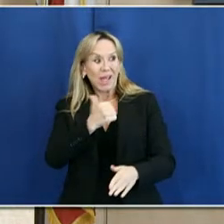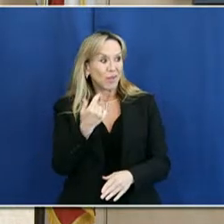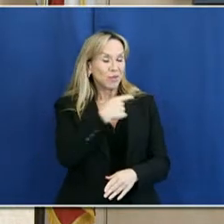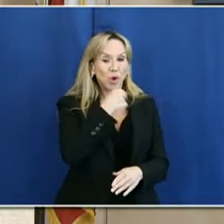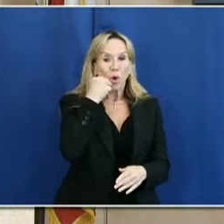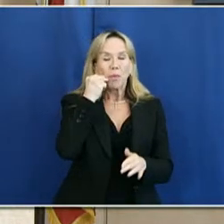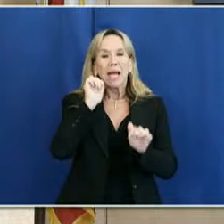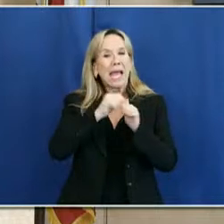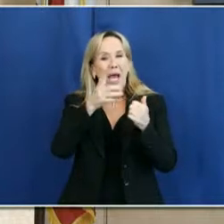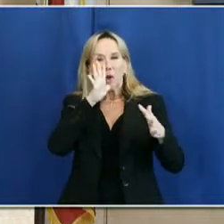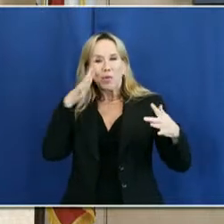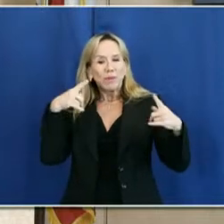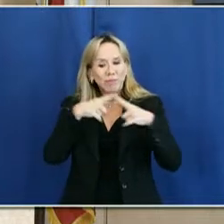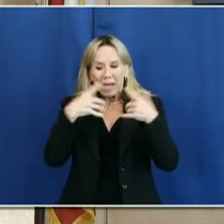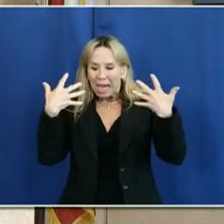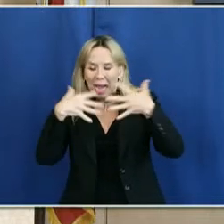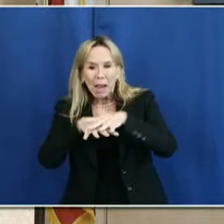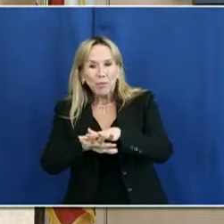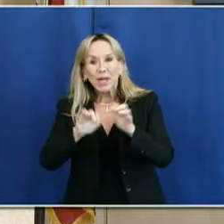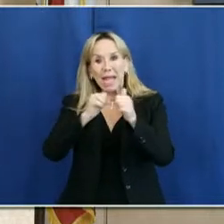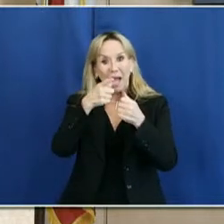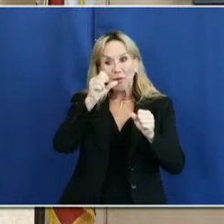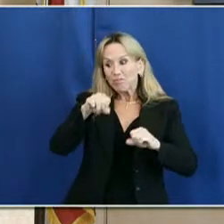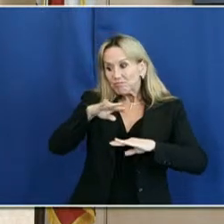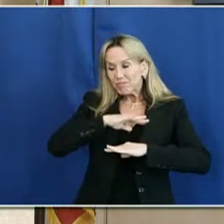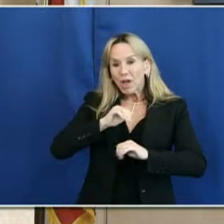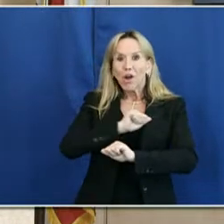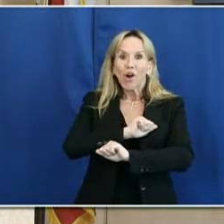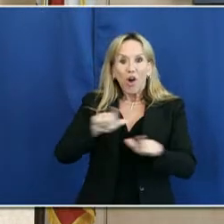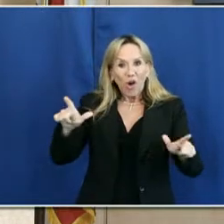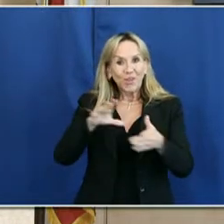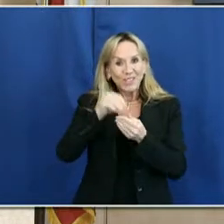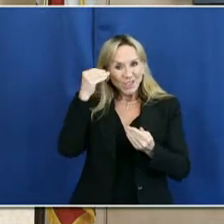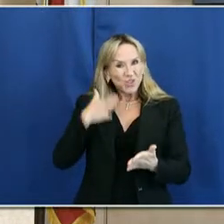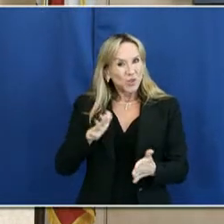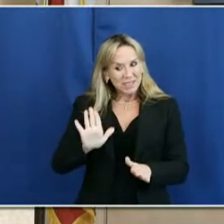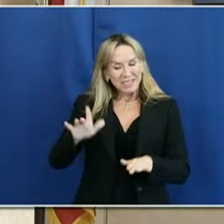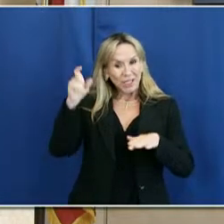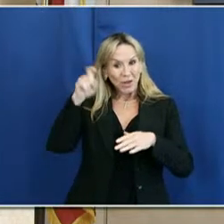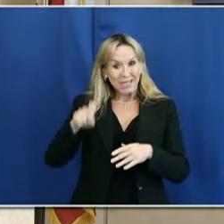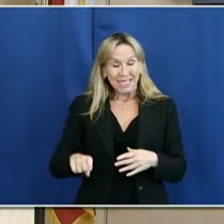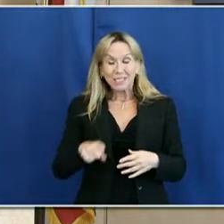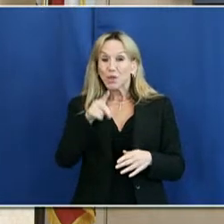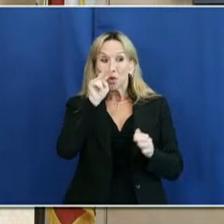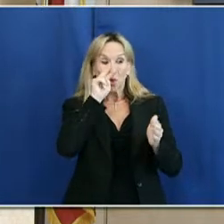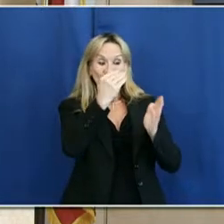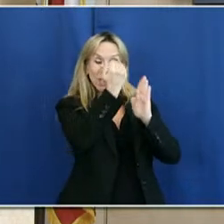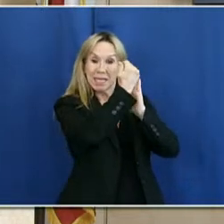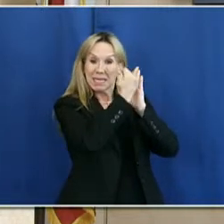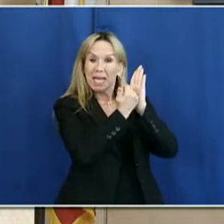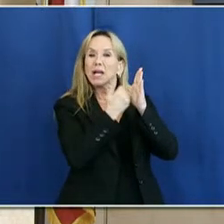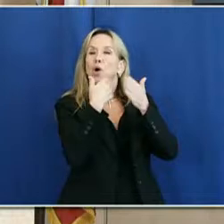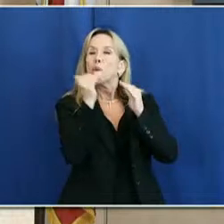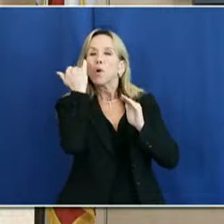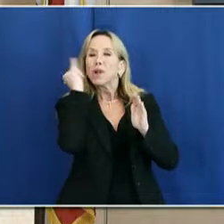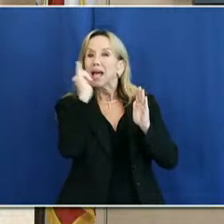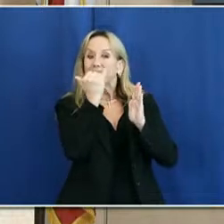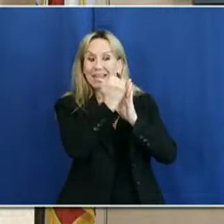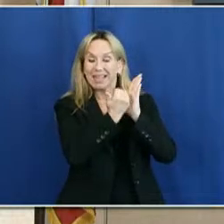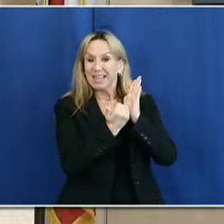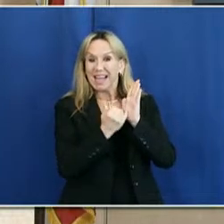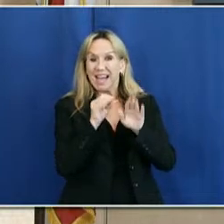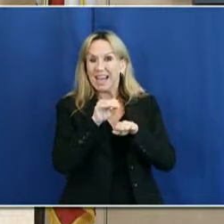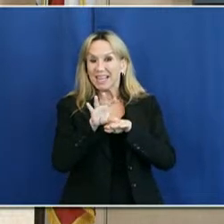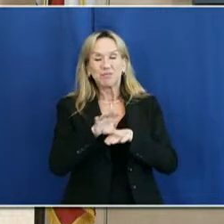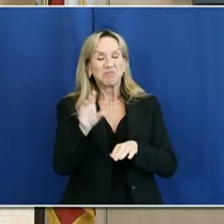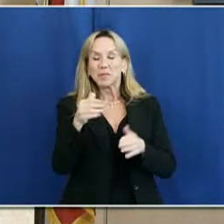all of our children's needs under an imperfect environment? So when you look through our guidance, it really is a checklist of how to